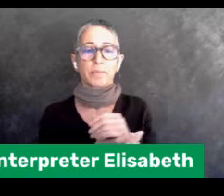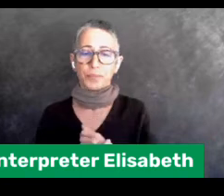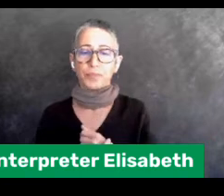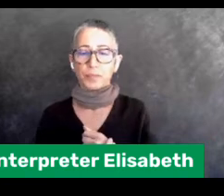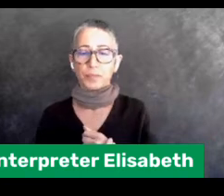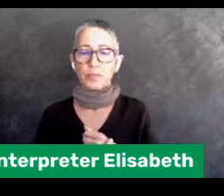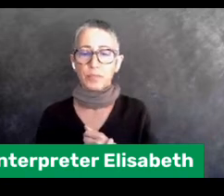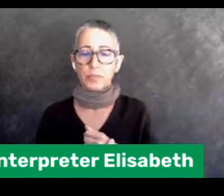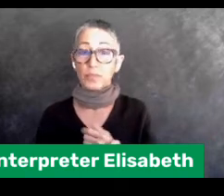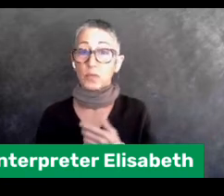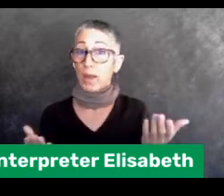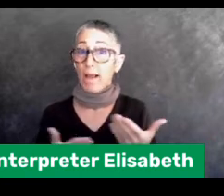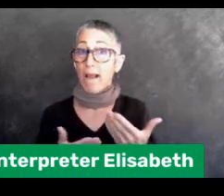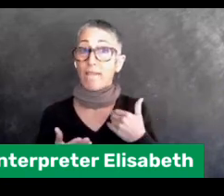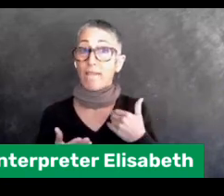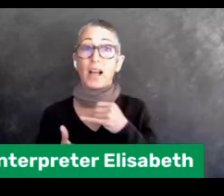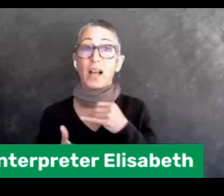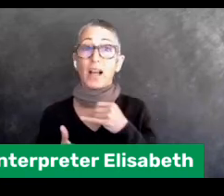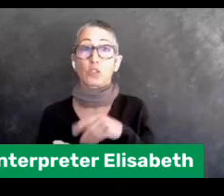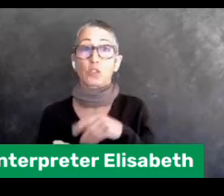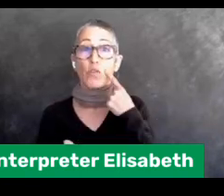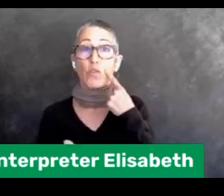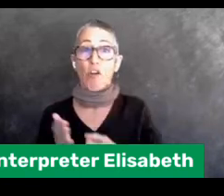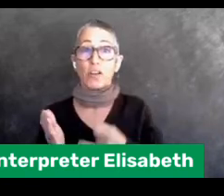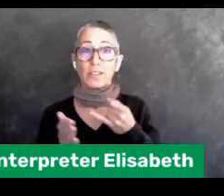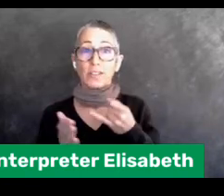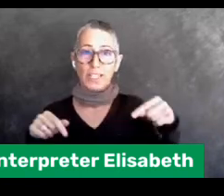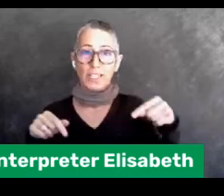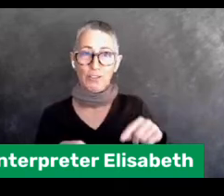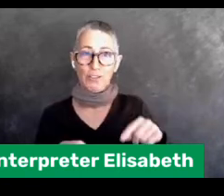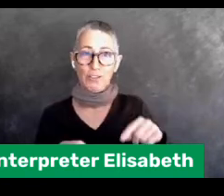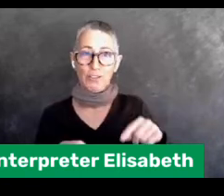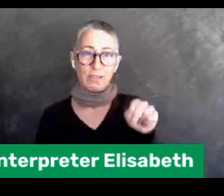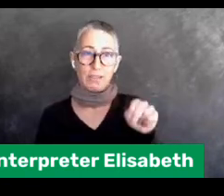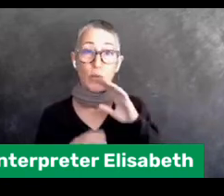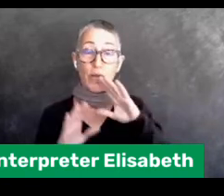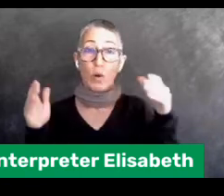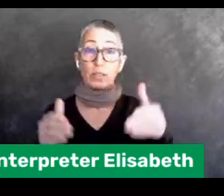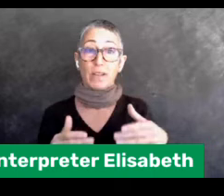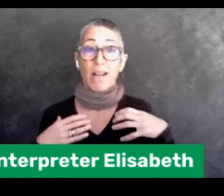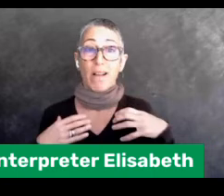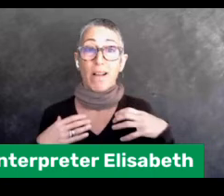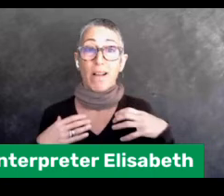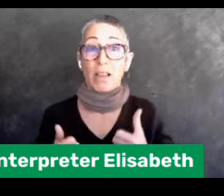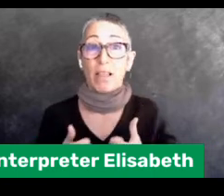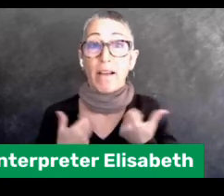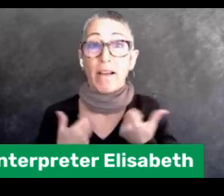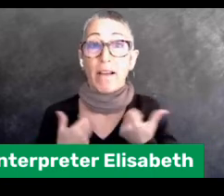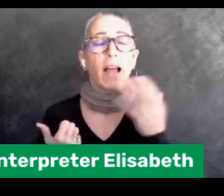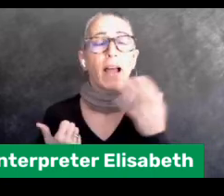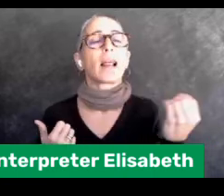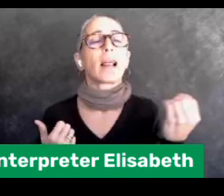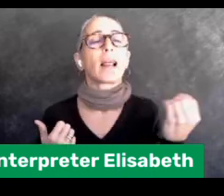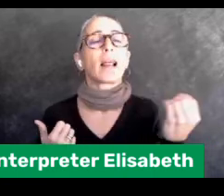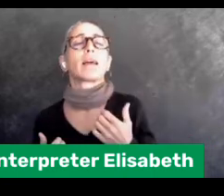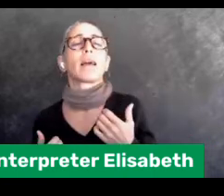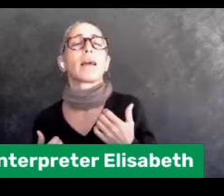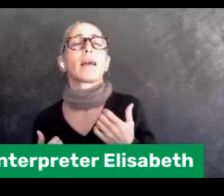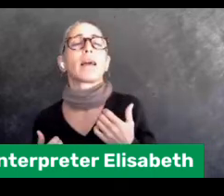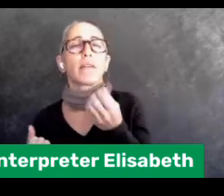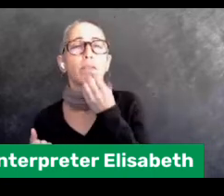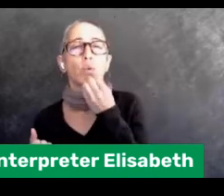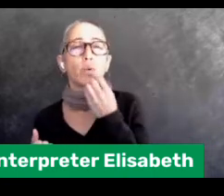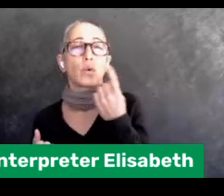here in Austin, that focused on healthy food and healthy living. The first film was called Soul Food